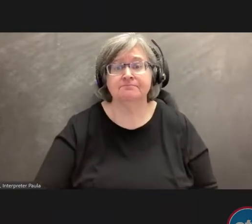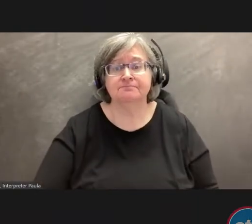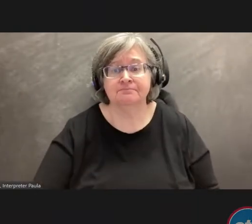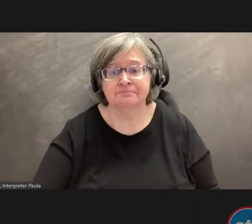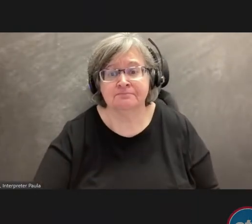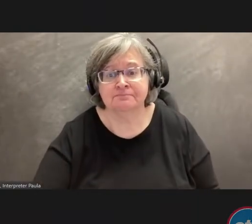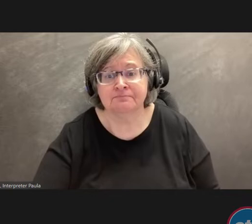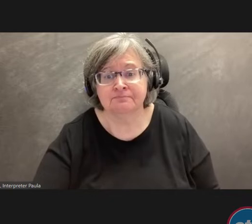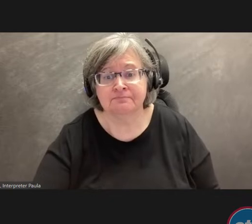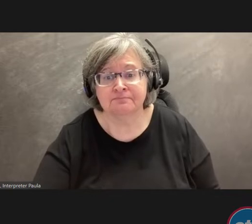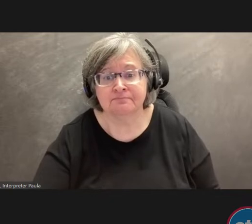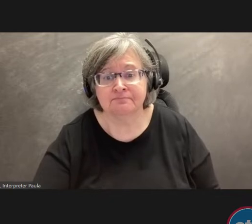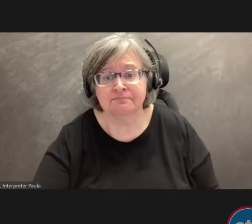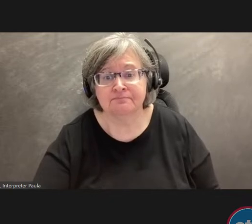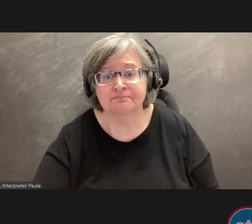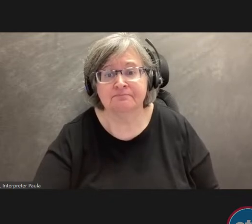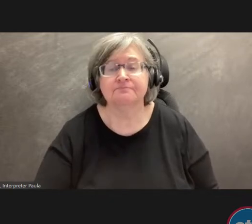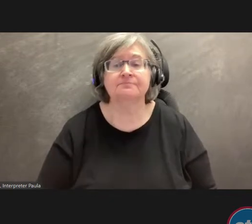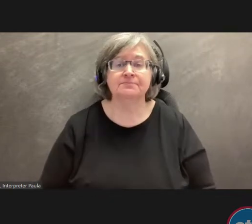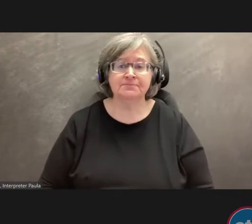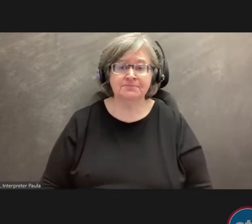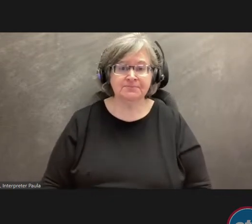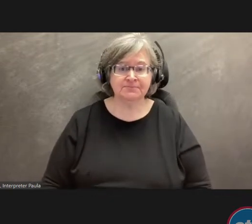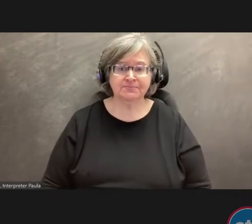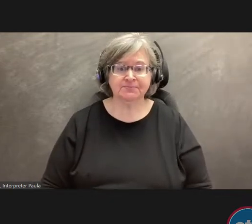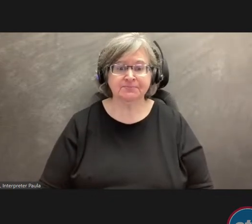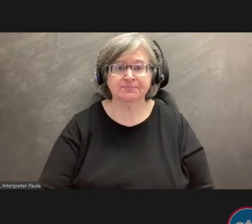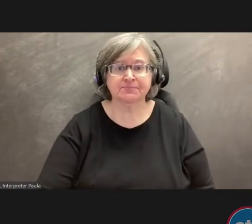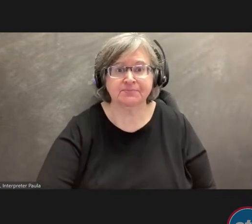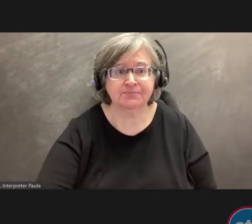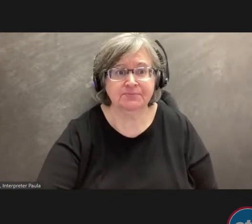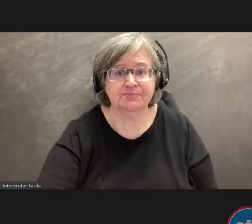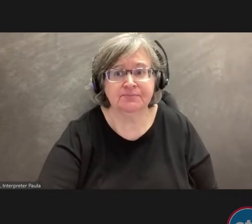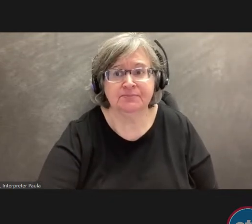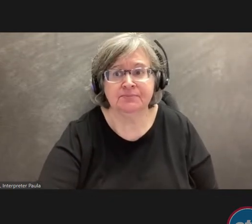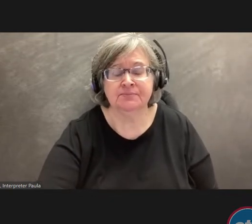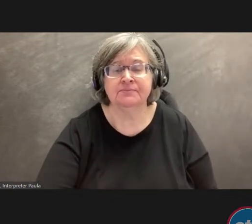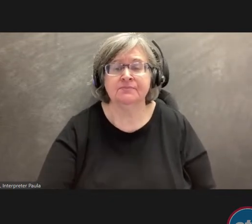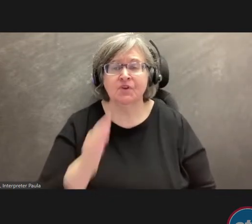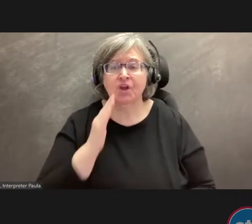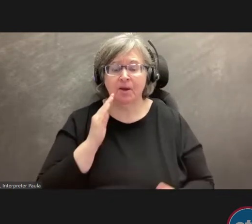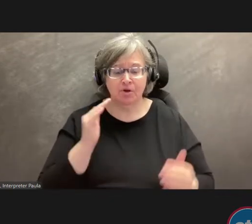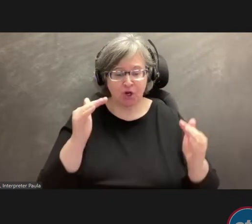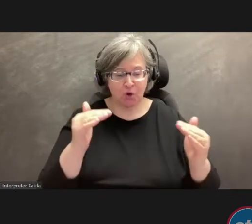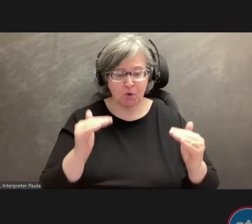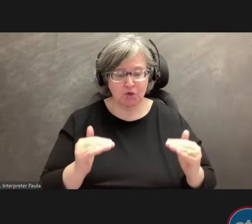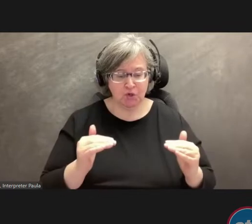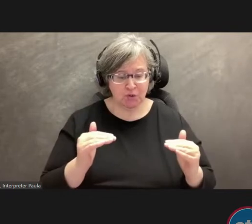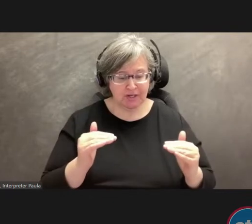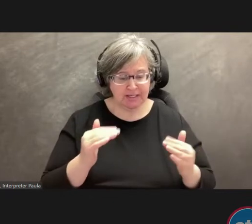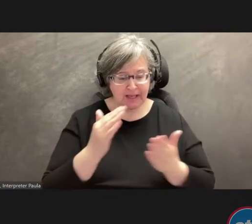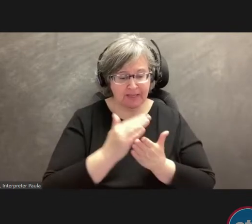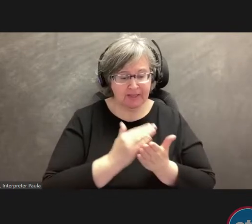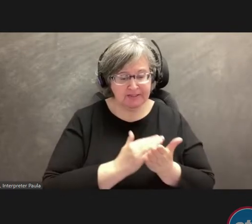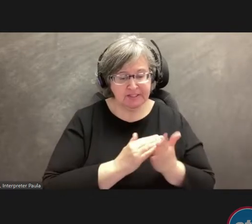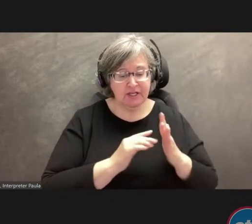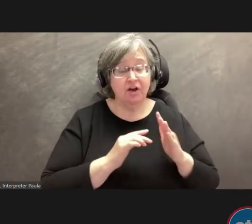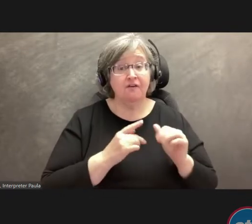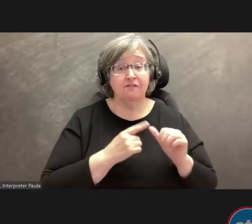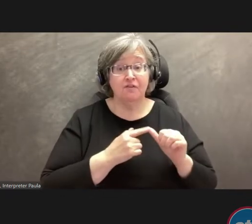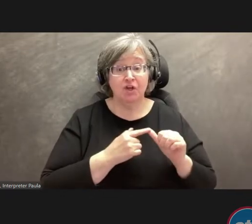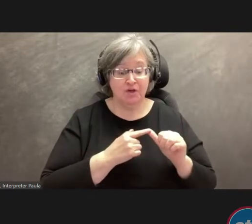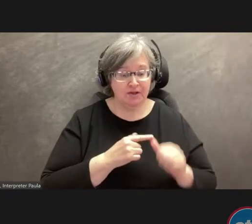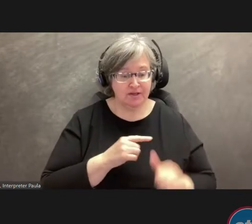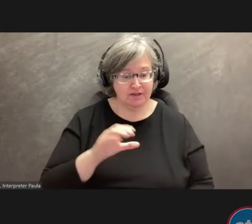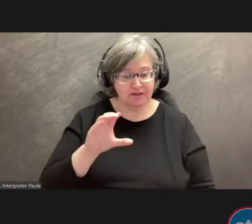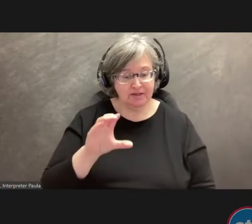first. So let's see, I'm just going to go down this list here, and we're going to start off with